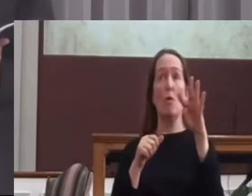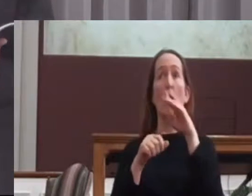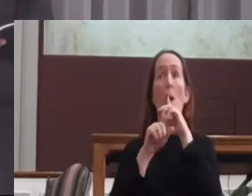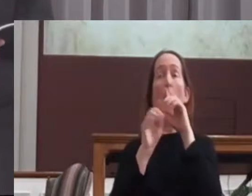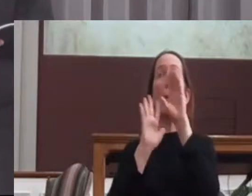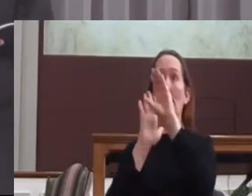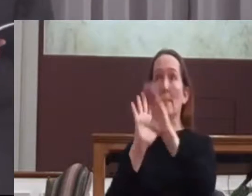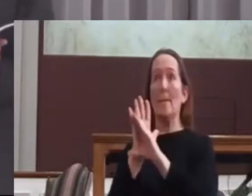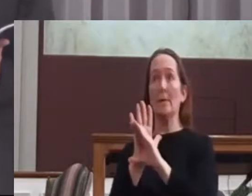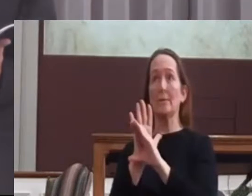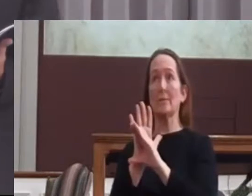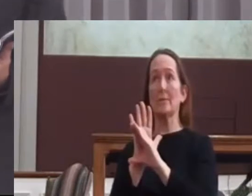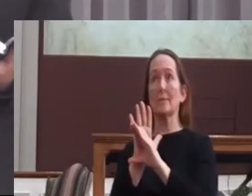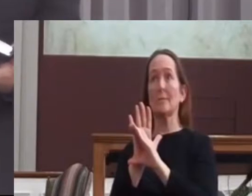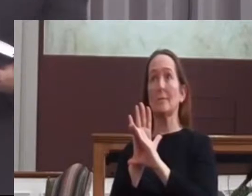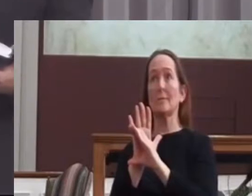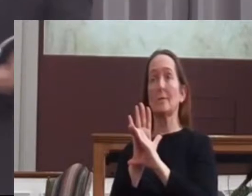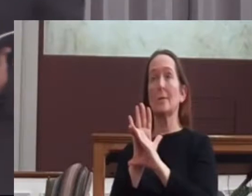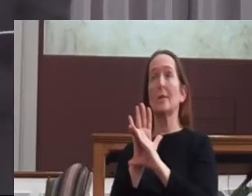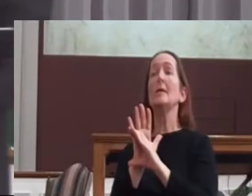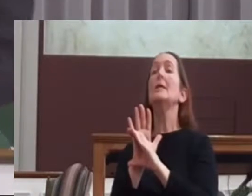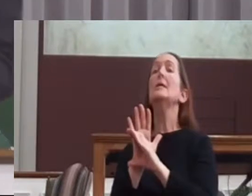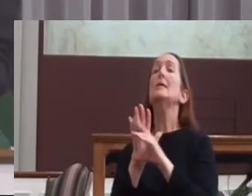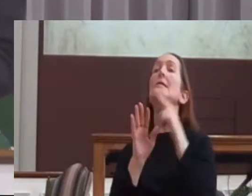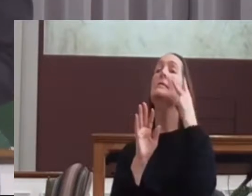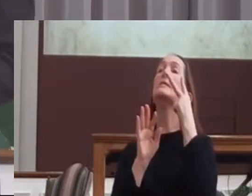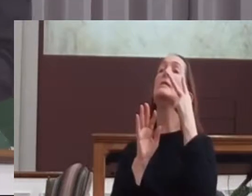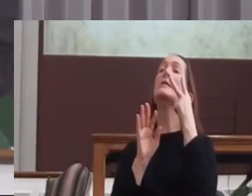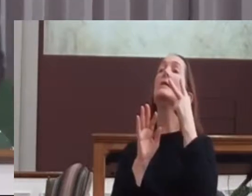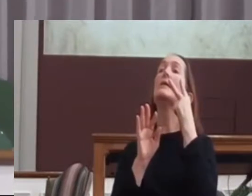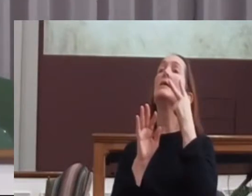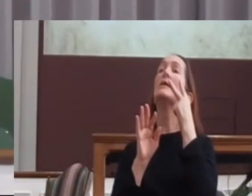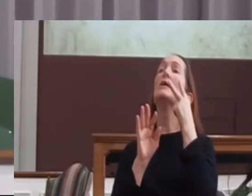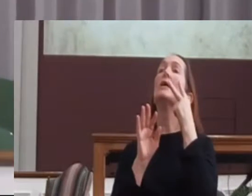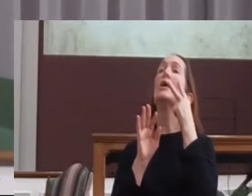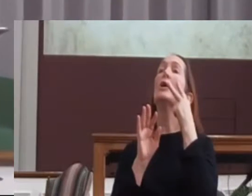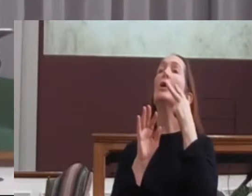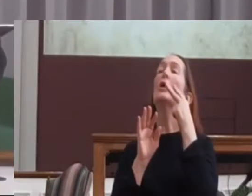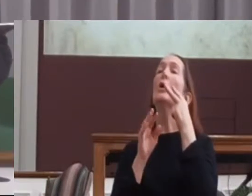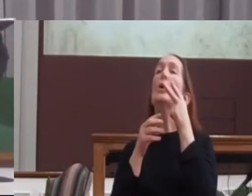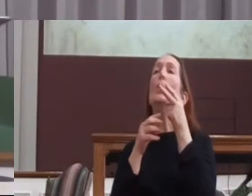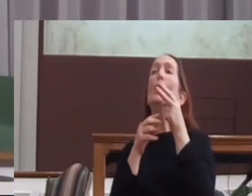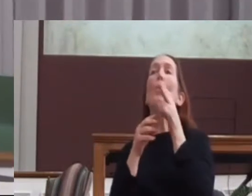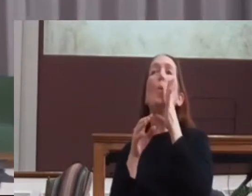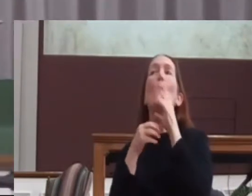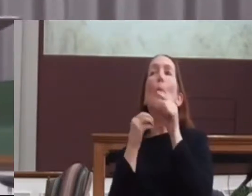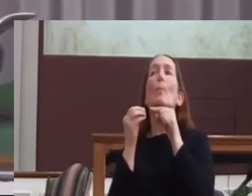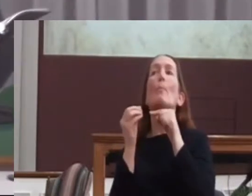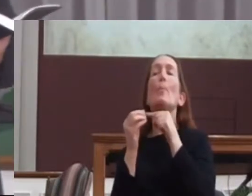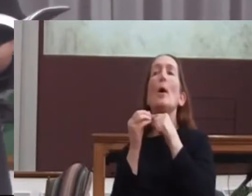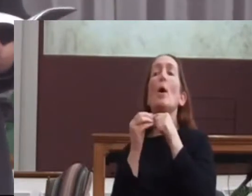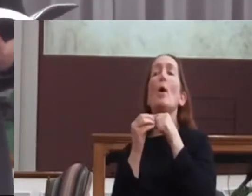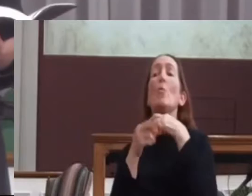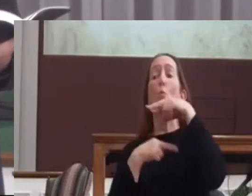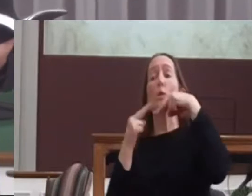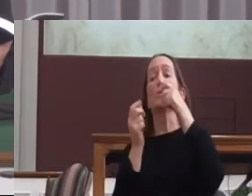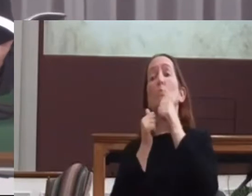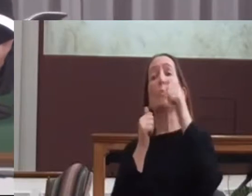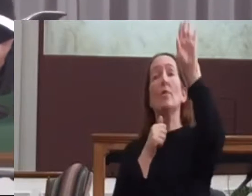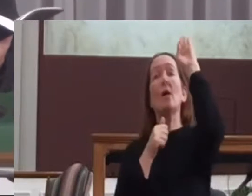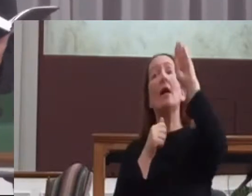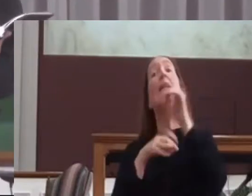In those first 4 commandments, we see that they deal with a relationship with